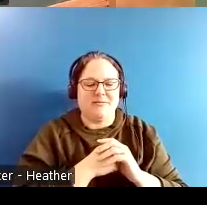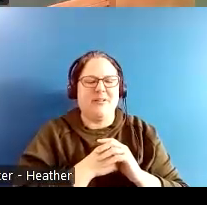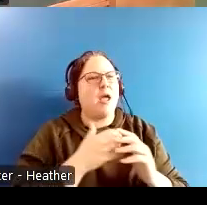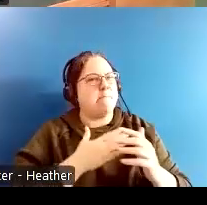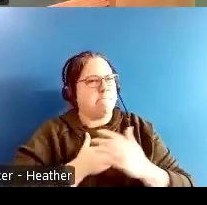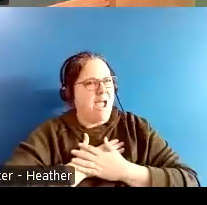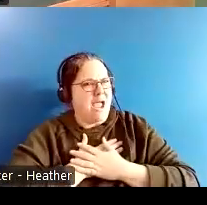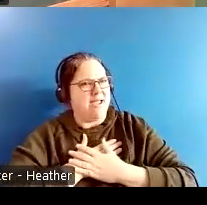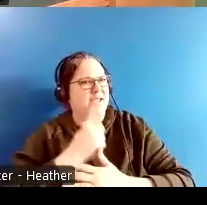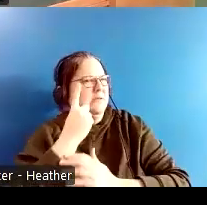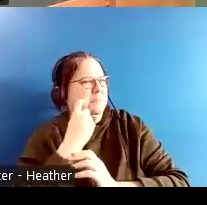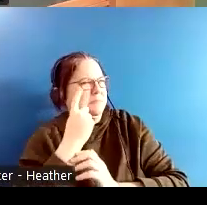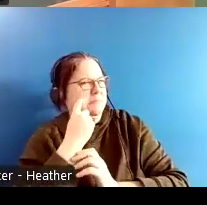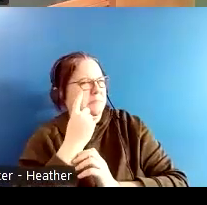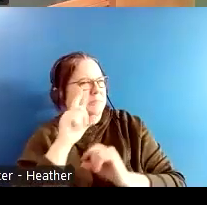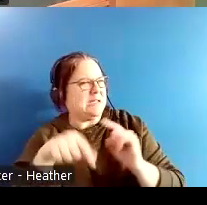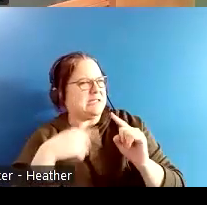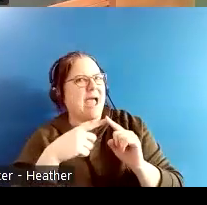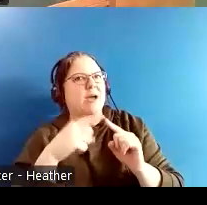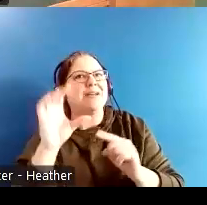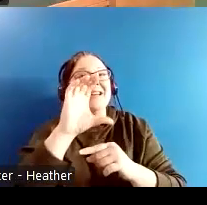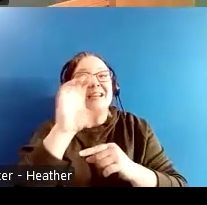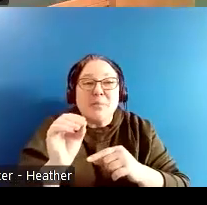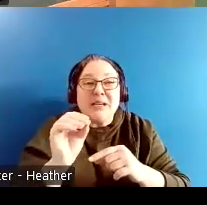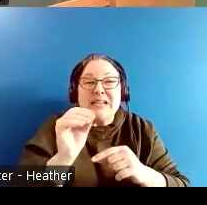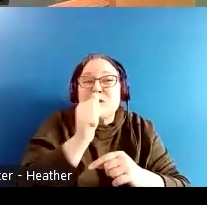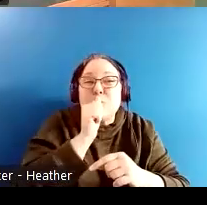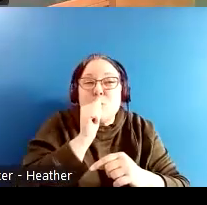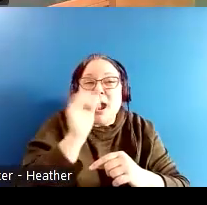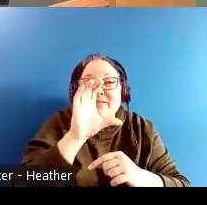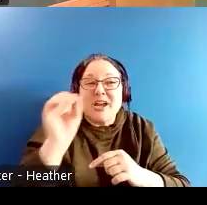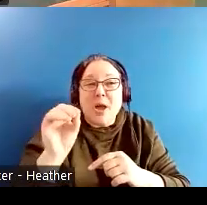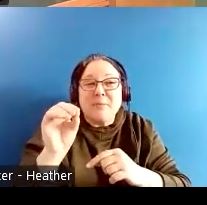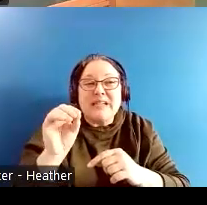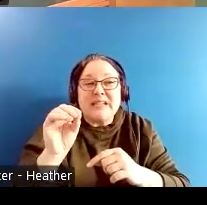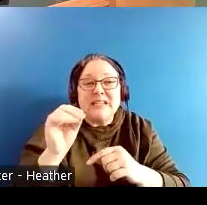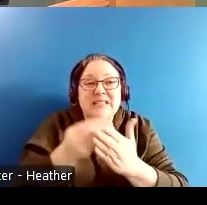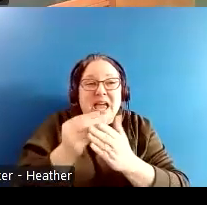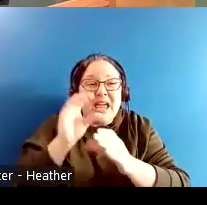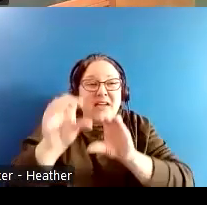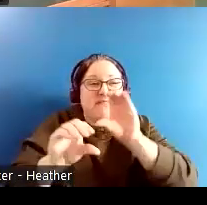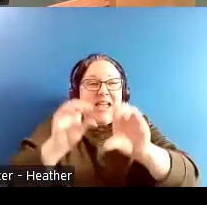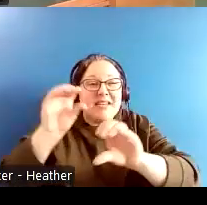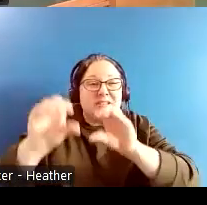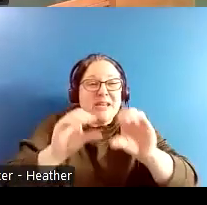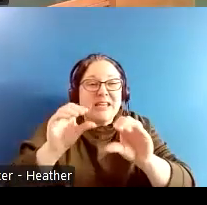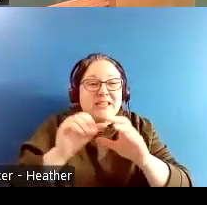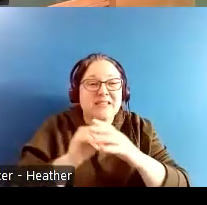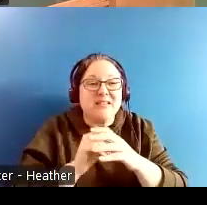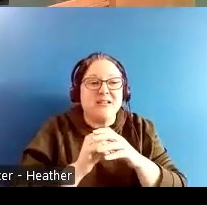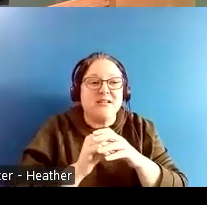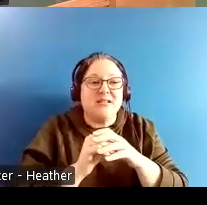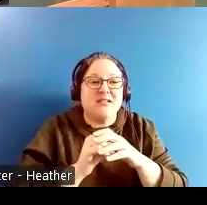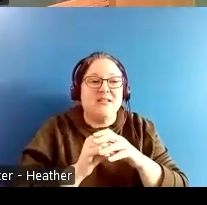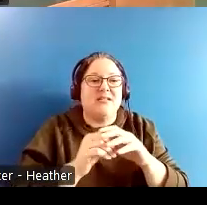surrounding companies and private companies' investment in getting individuals off the therapeutics, right? Like with